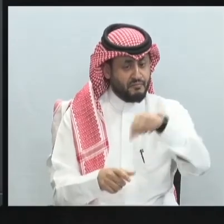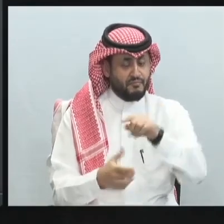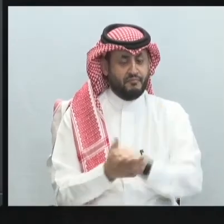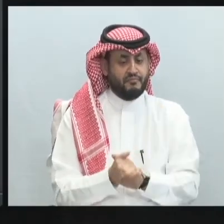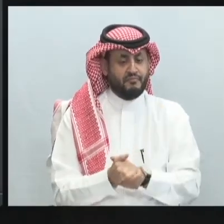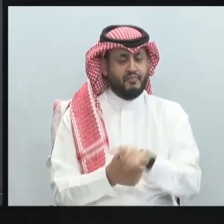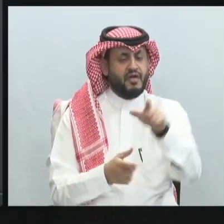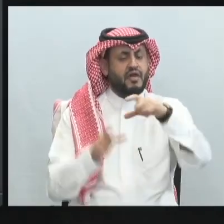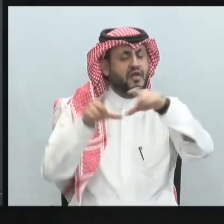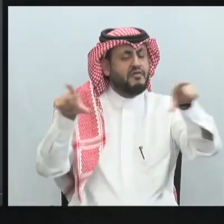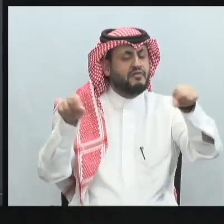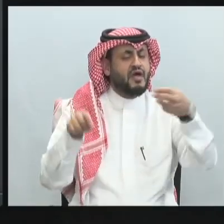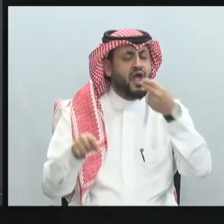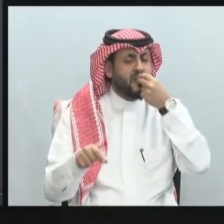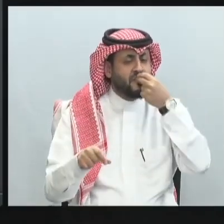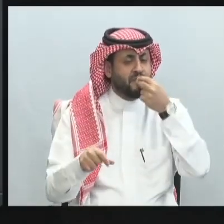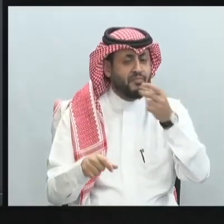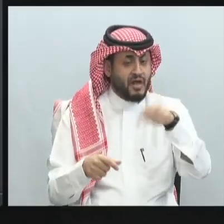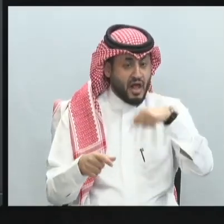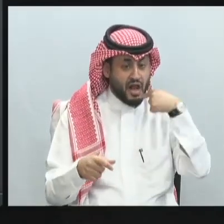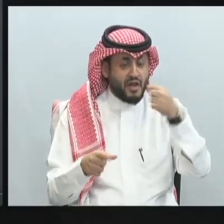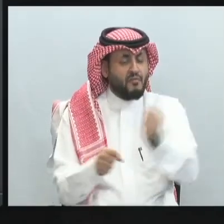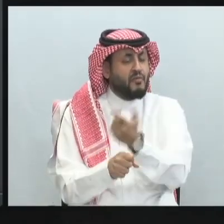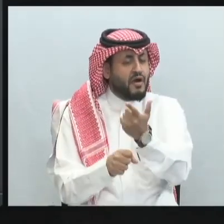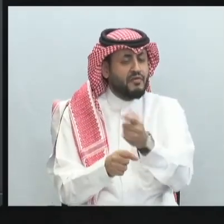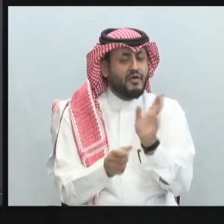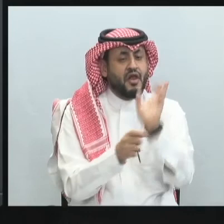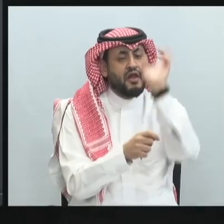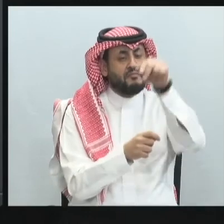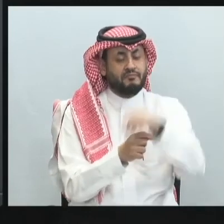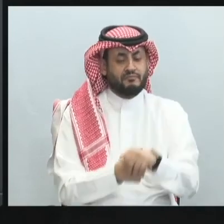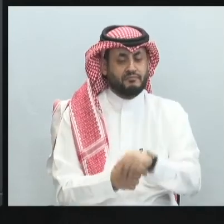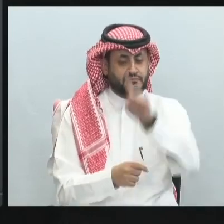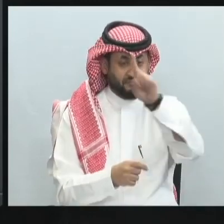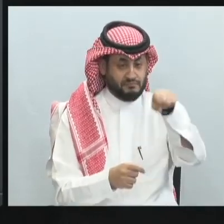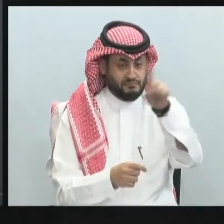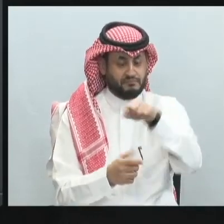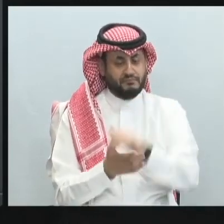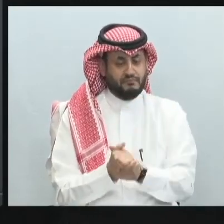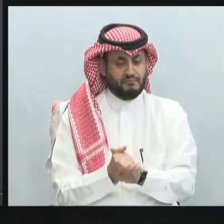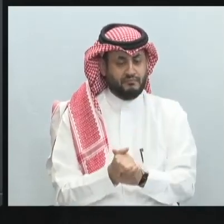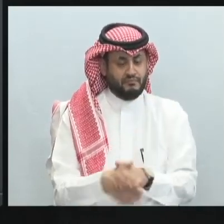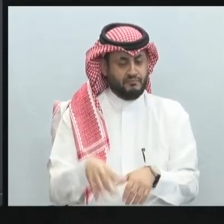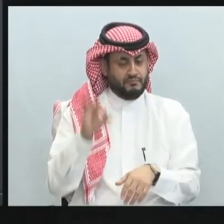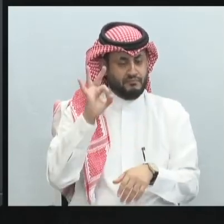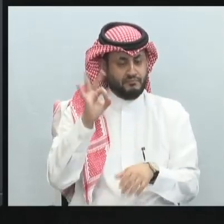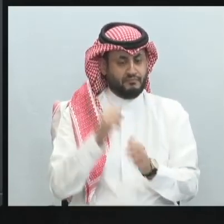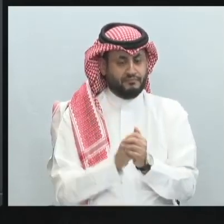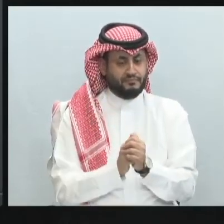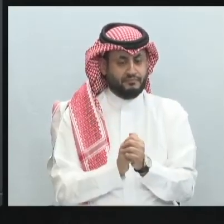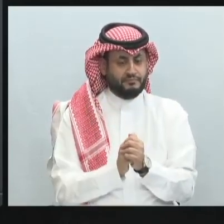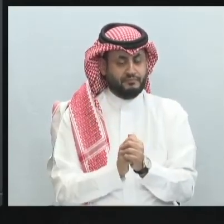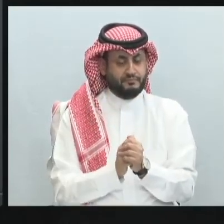snacks. Eating snacks. But I'm what? I'm doing what? I'm playing basketball. So they